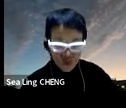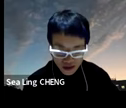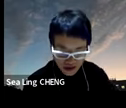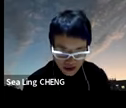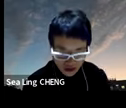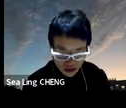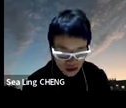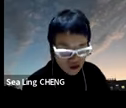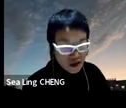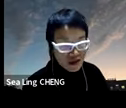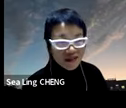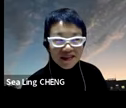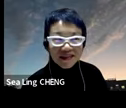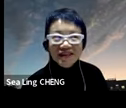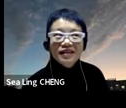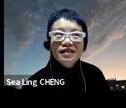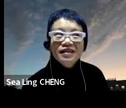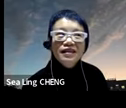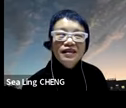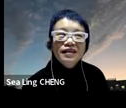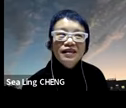it was a rather